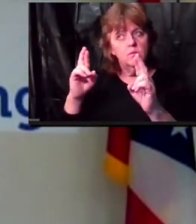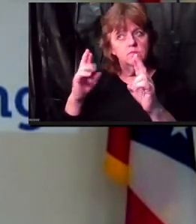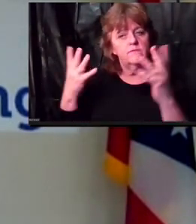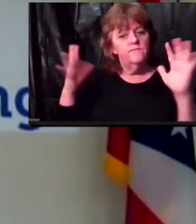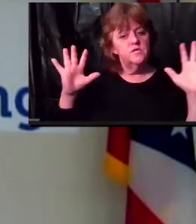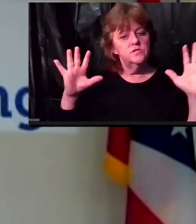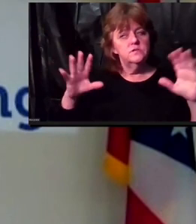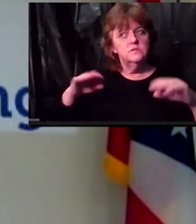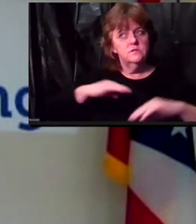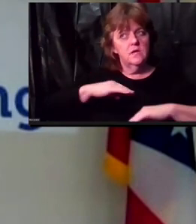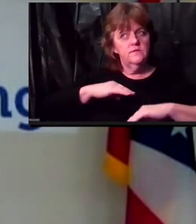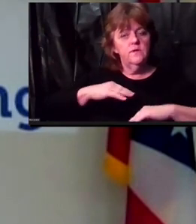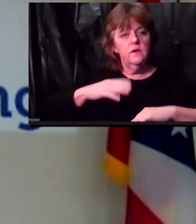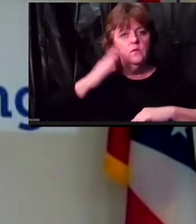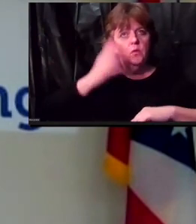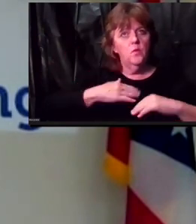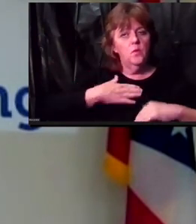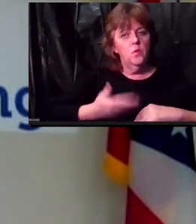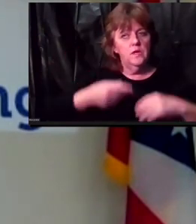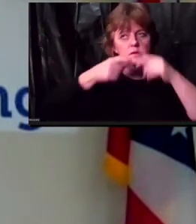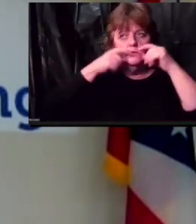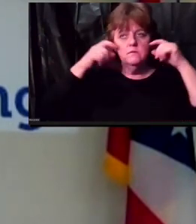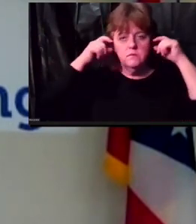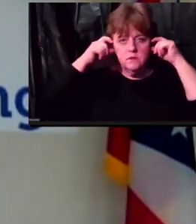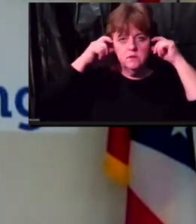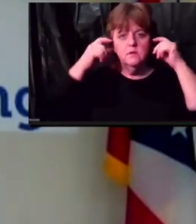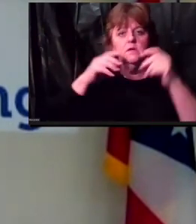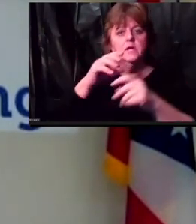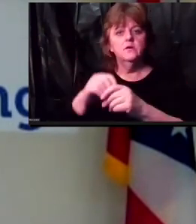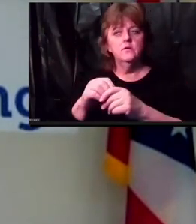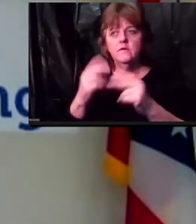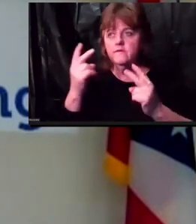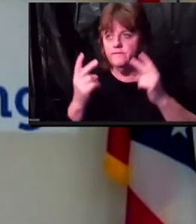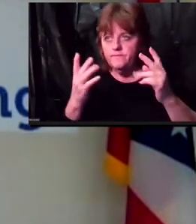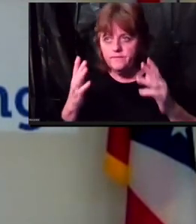with the residents or with the visitors, whoever that individual may be.